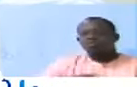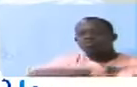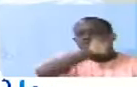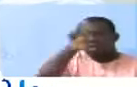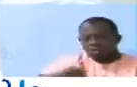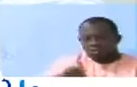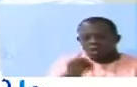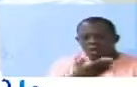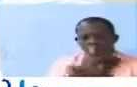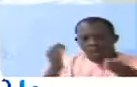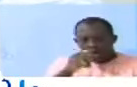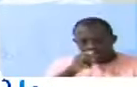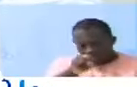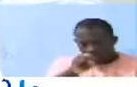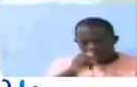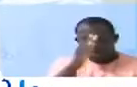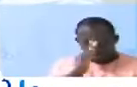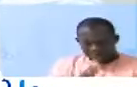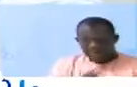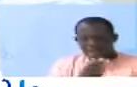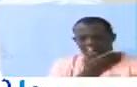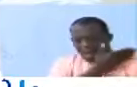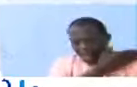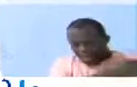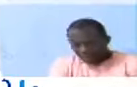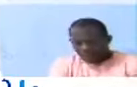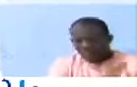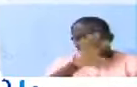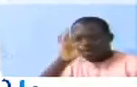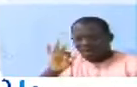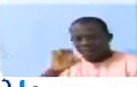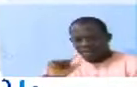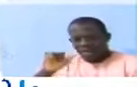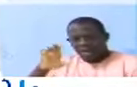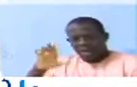Faraba to come to Serekunda?